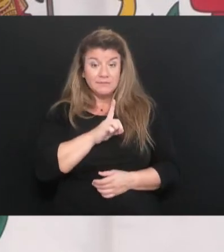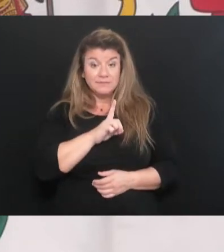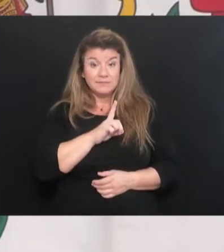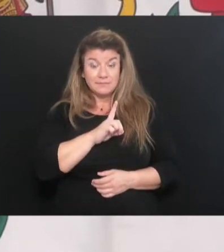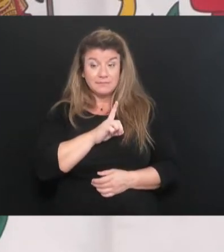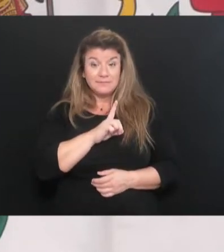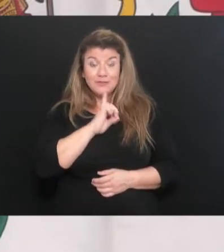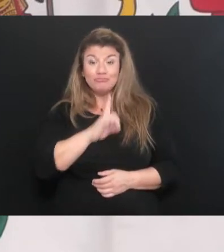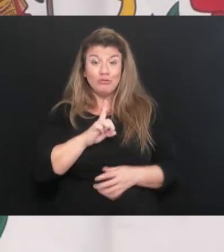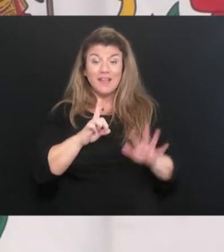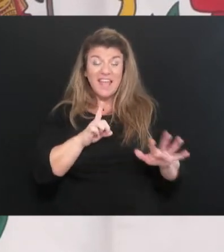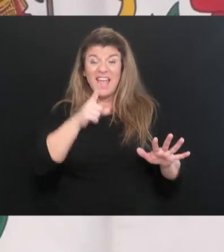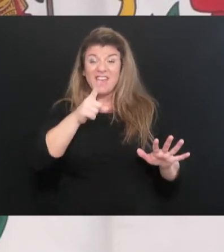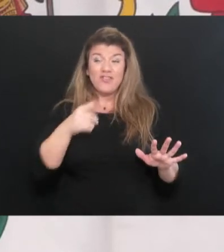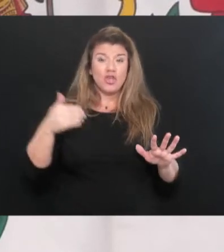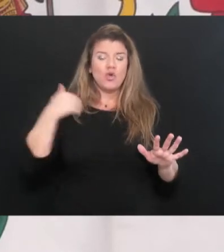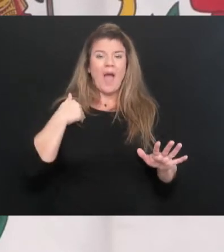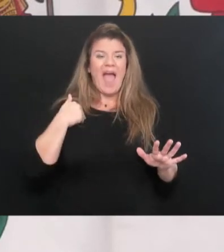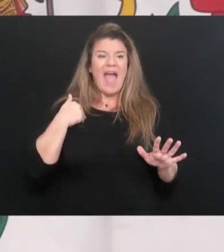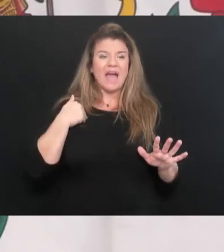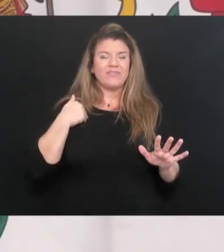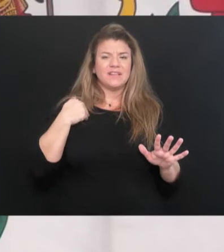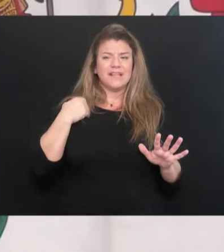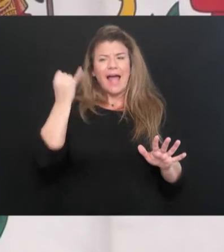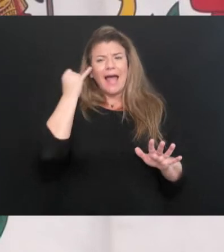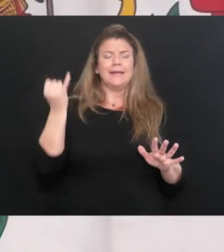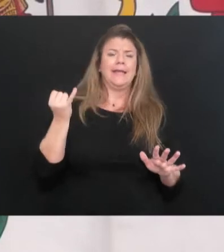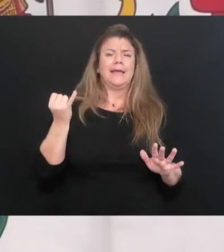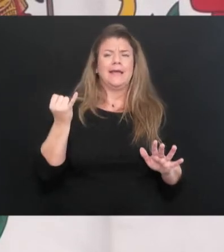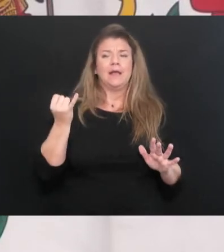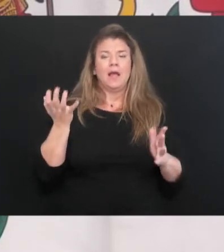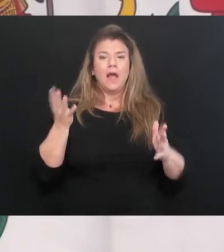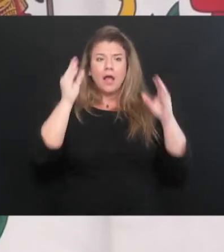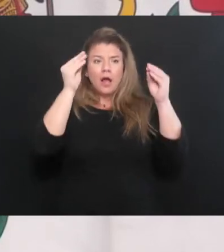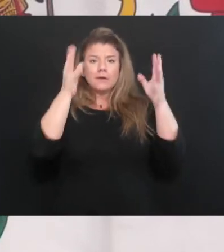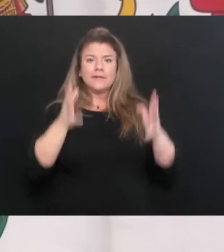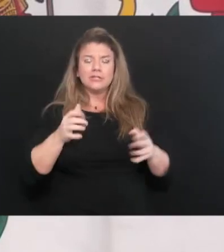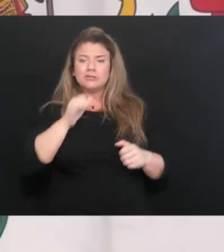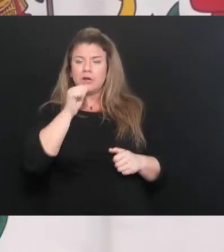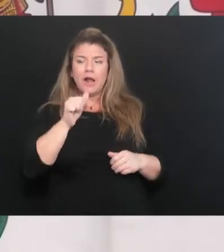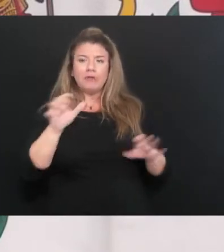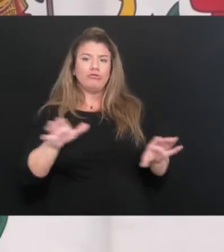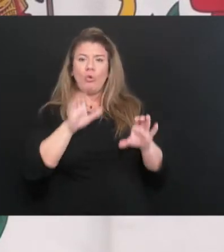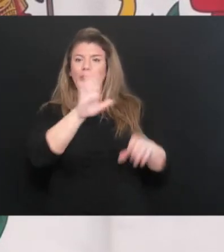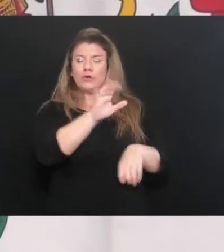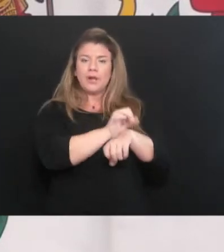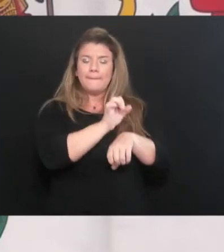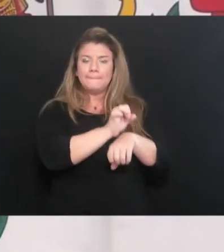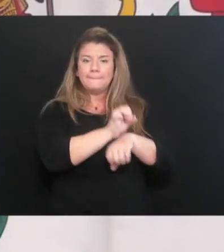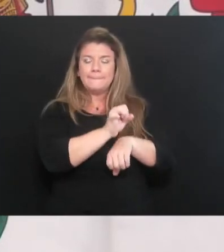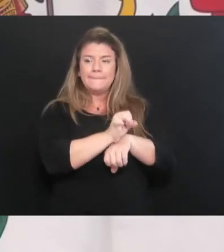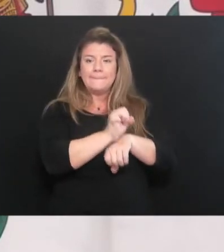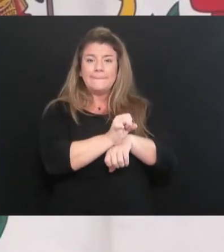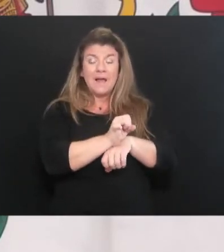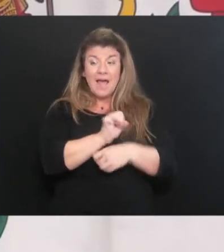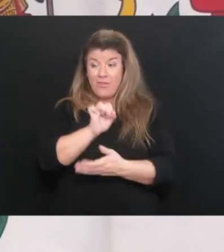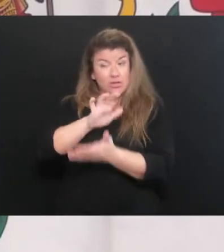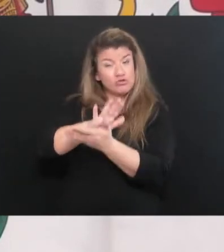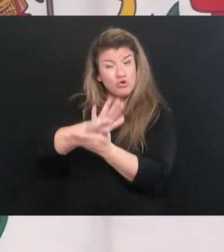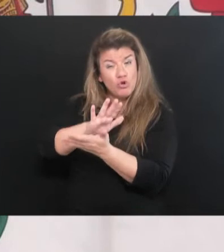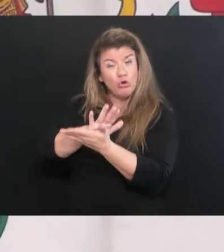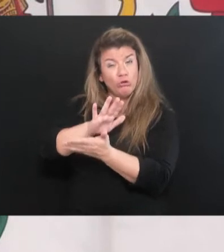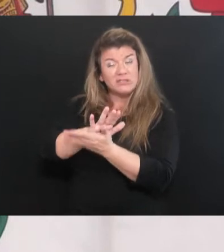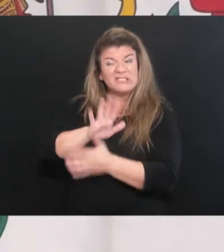if you have this notion that, you know, our teachers are not doing, you know, their job, or the schools aren't